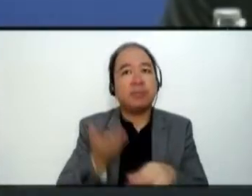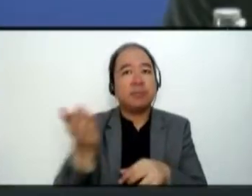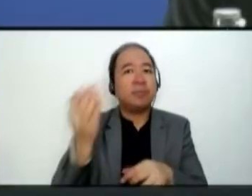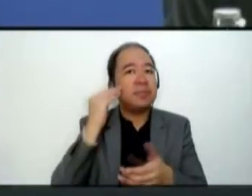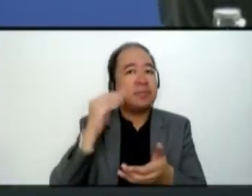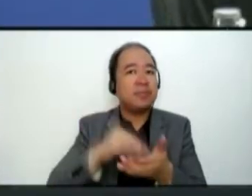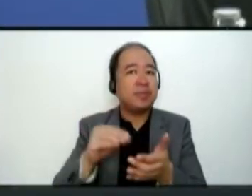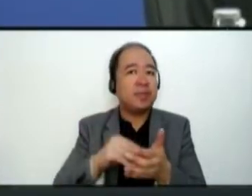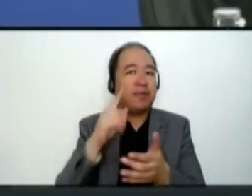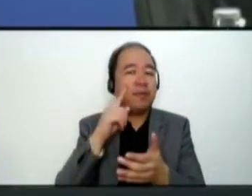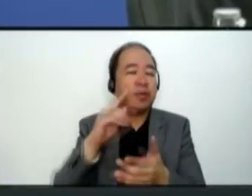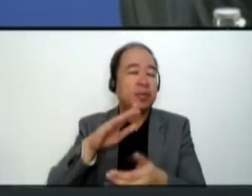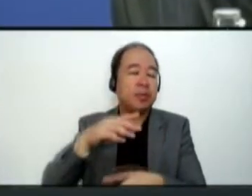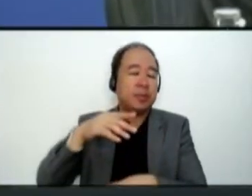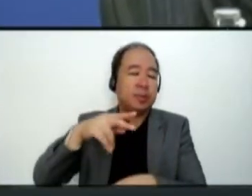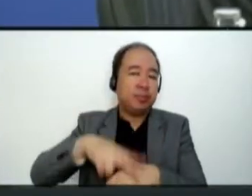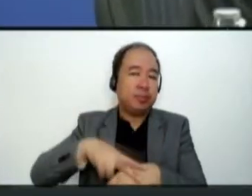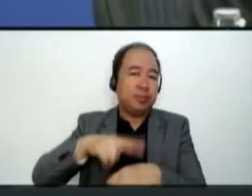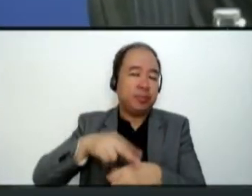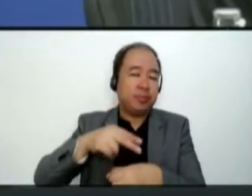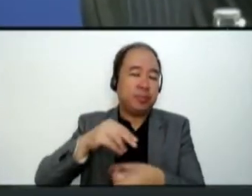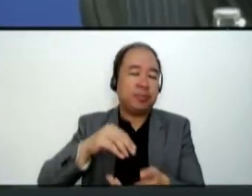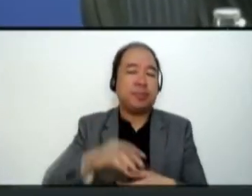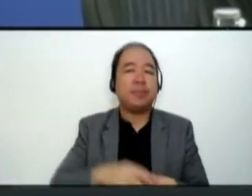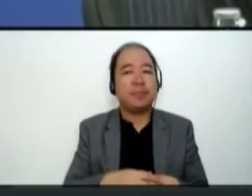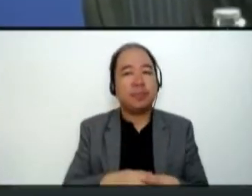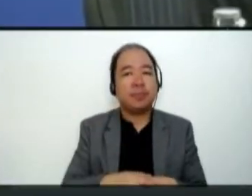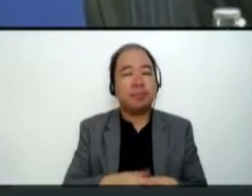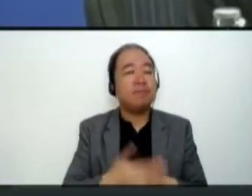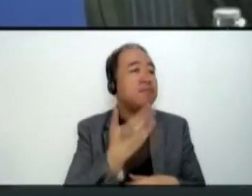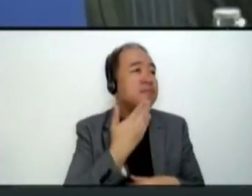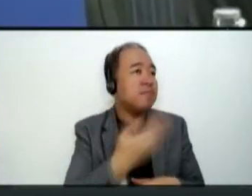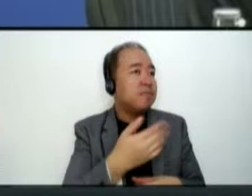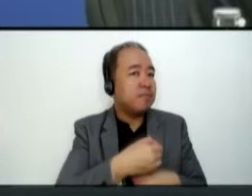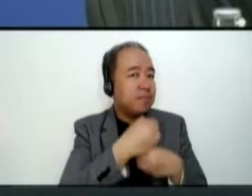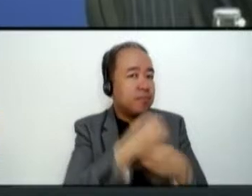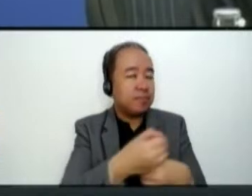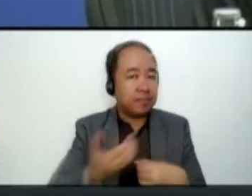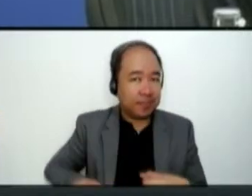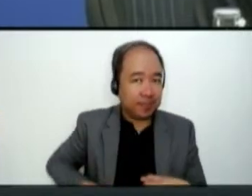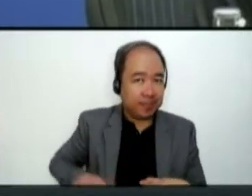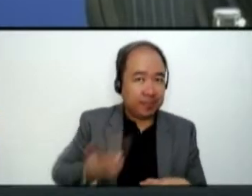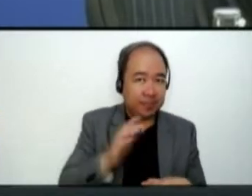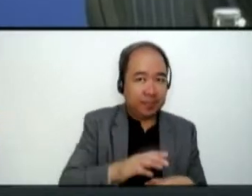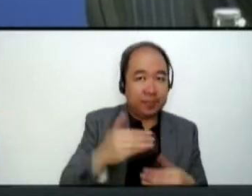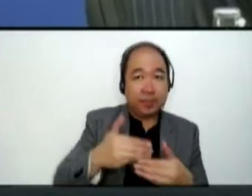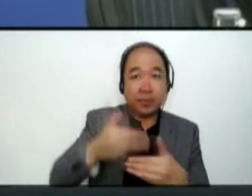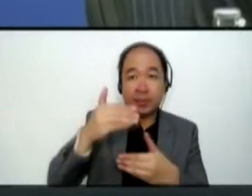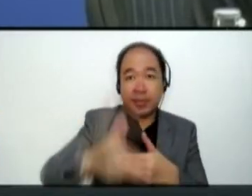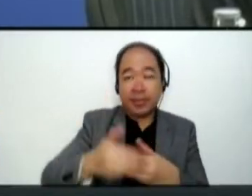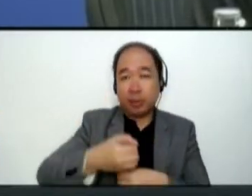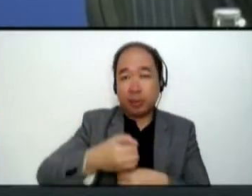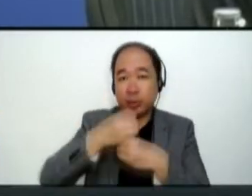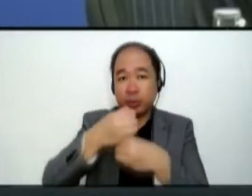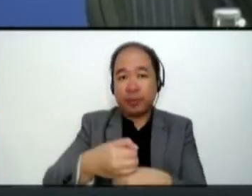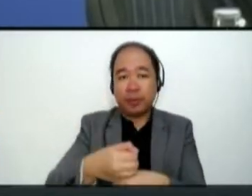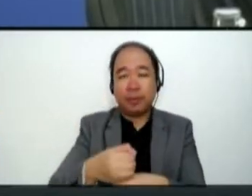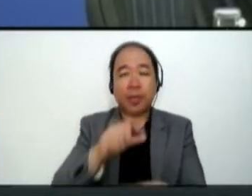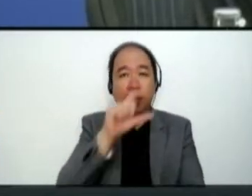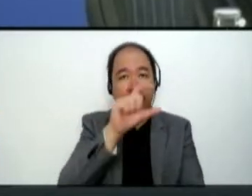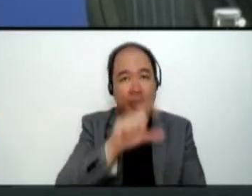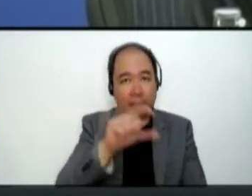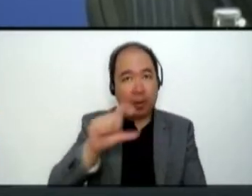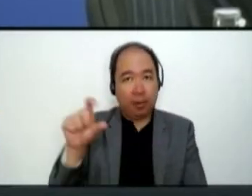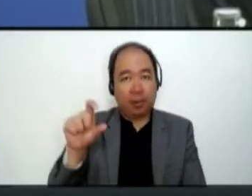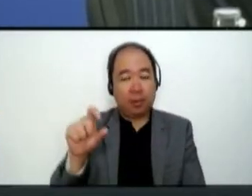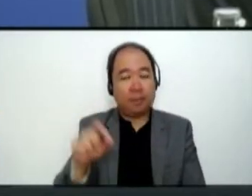Thank you, distinguished delegate of Bangladesh. The next speaker on my list is the distinguished delegate of Nepal, whom